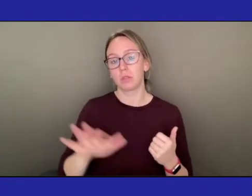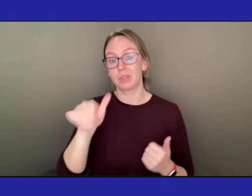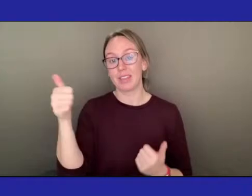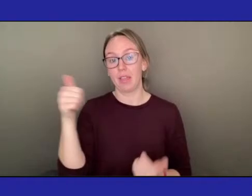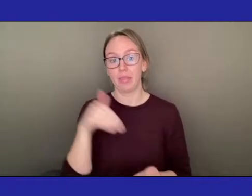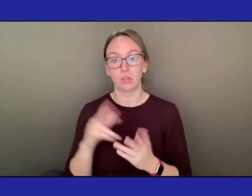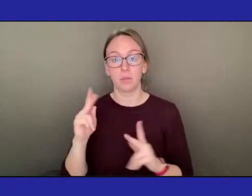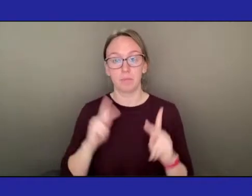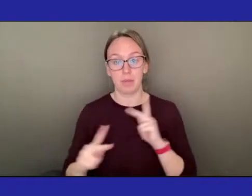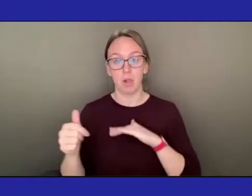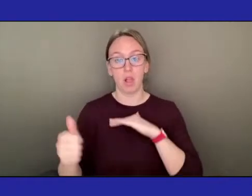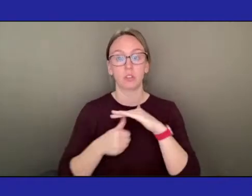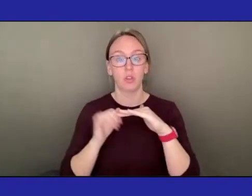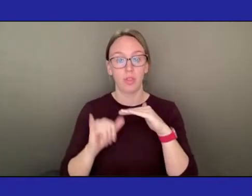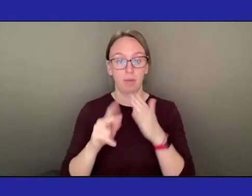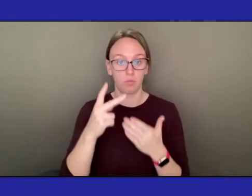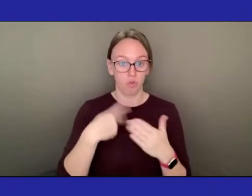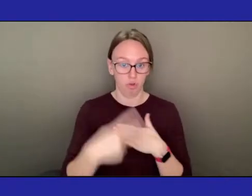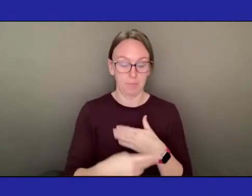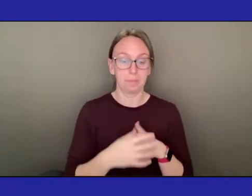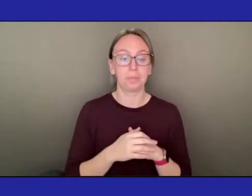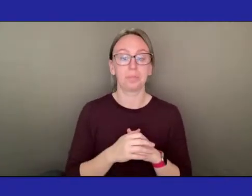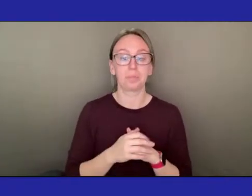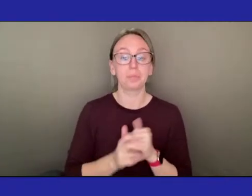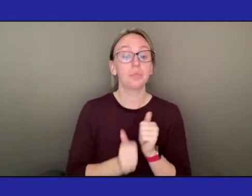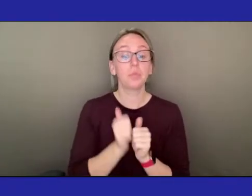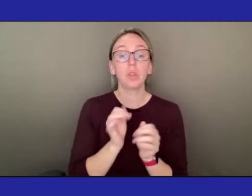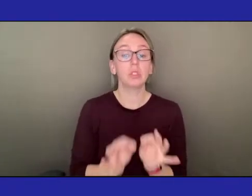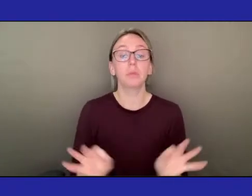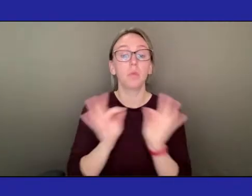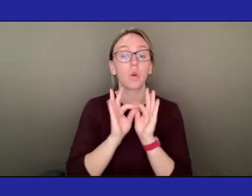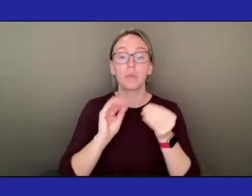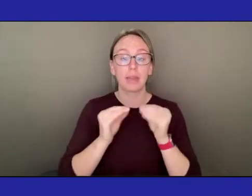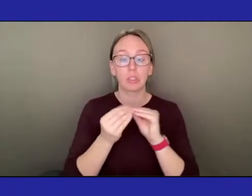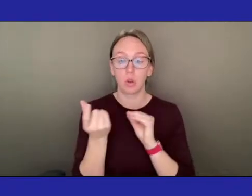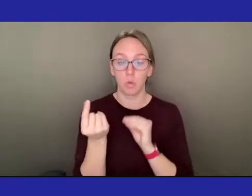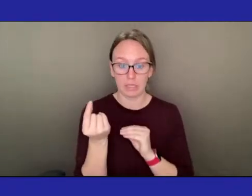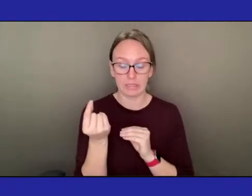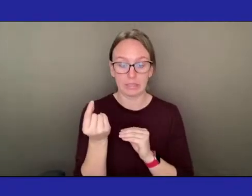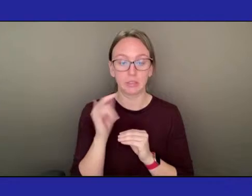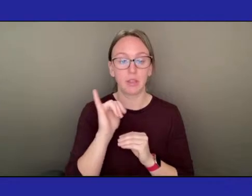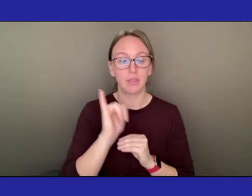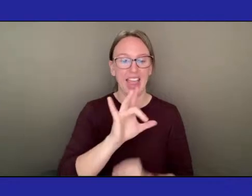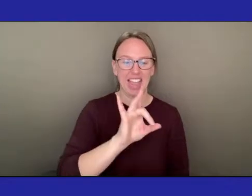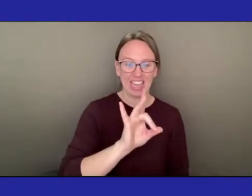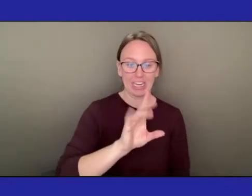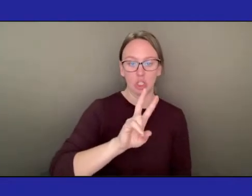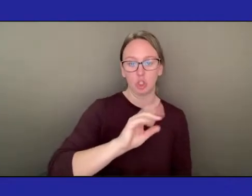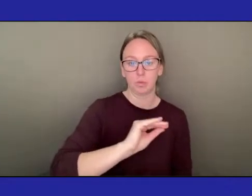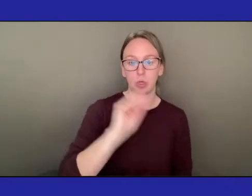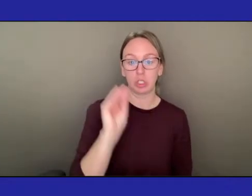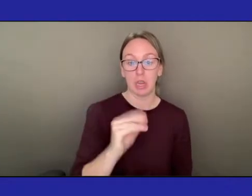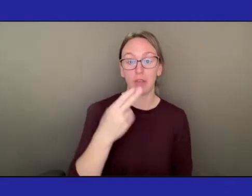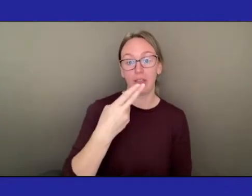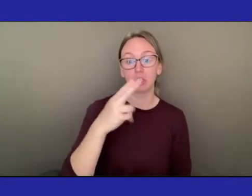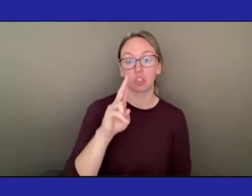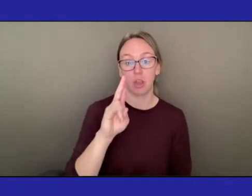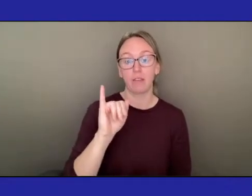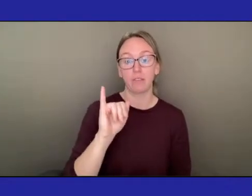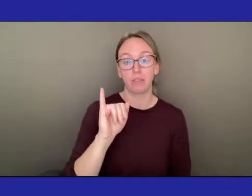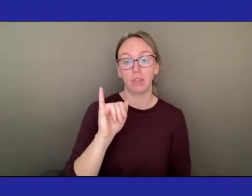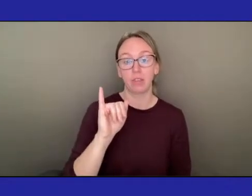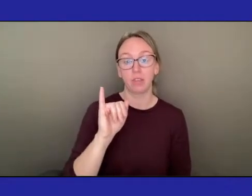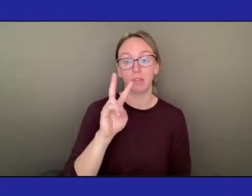this program. And the most important metric there is the fact that 82% of HIV positive members had